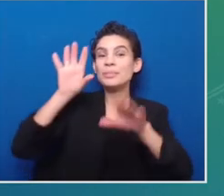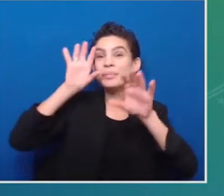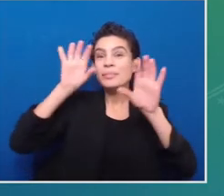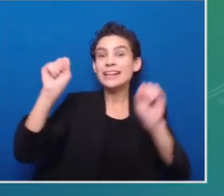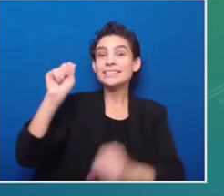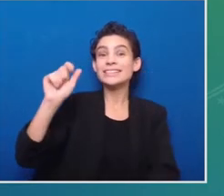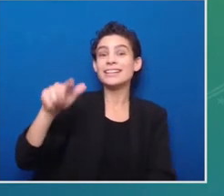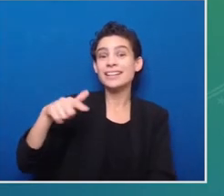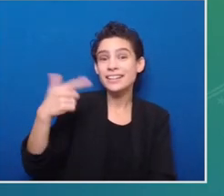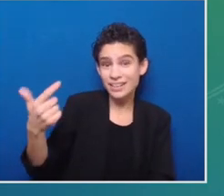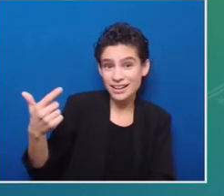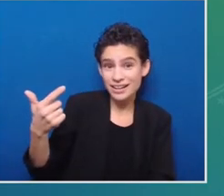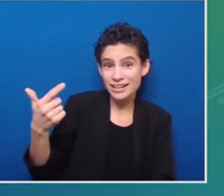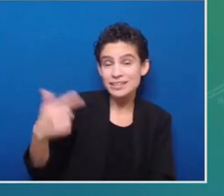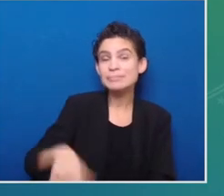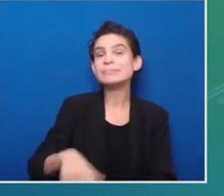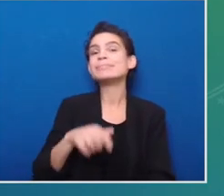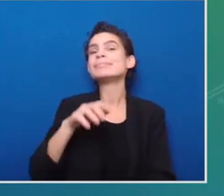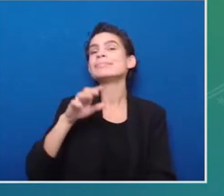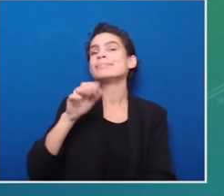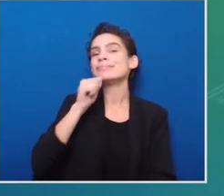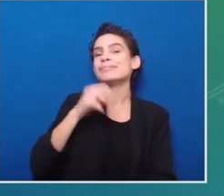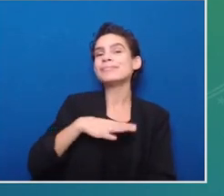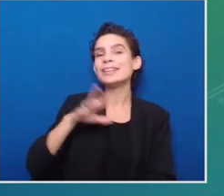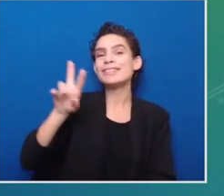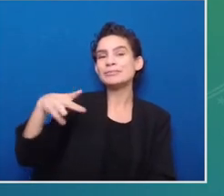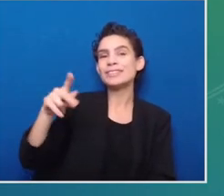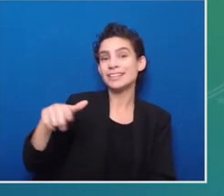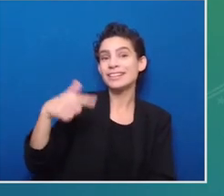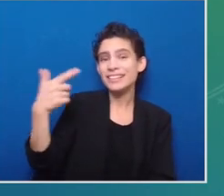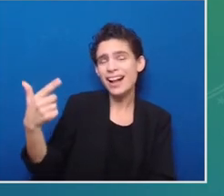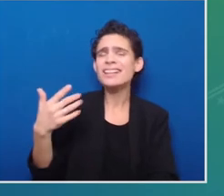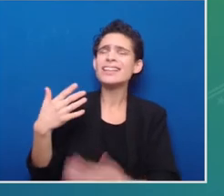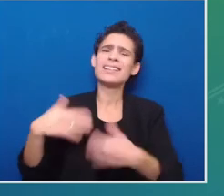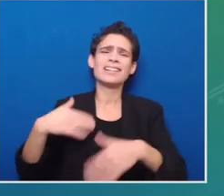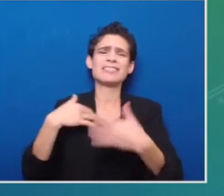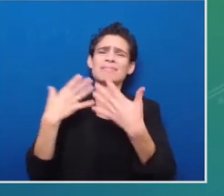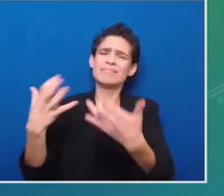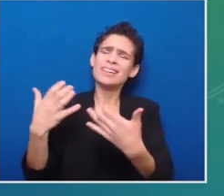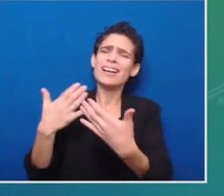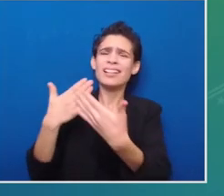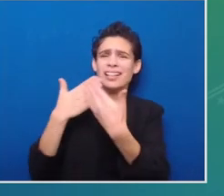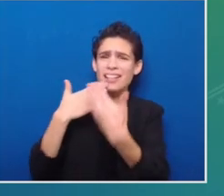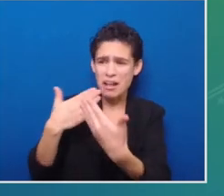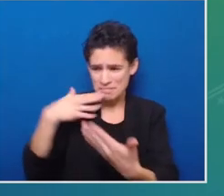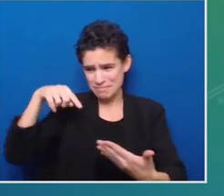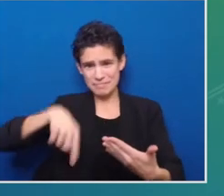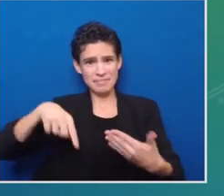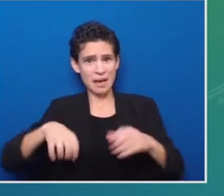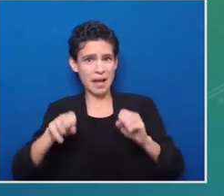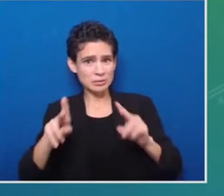Mr. President-elect, Madam Vice President-elect, thank you for this